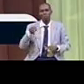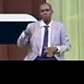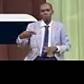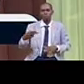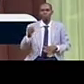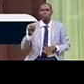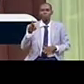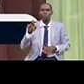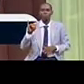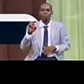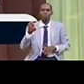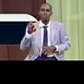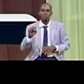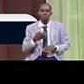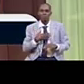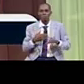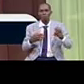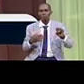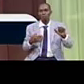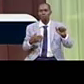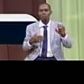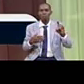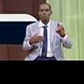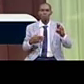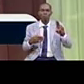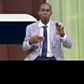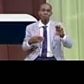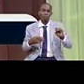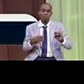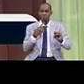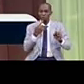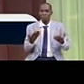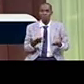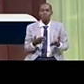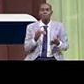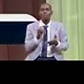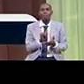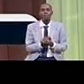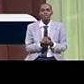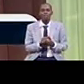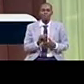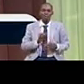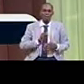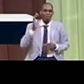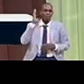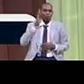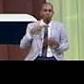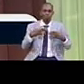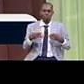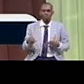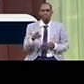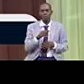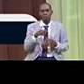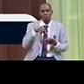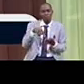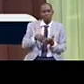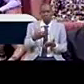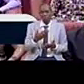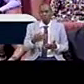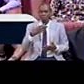heart, and be converted, that I should heal them. These things said Isaiah when he